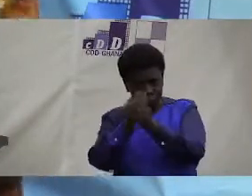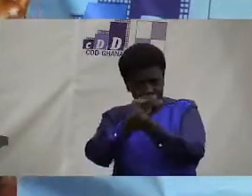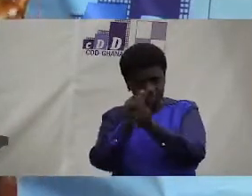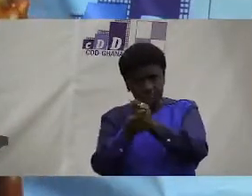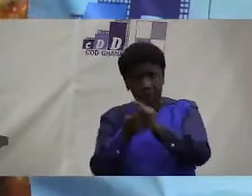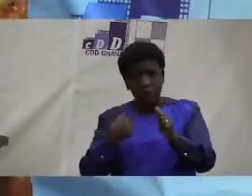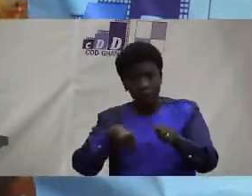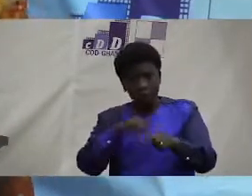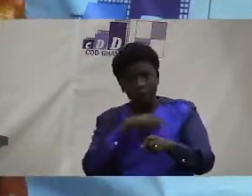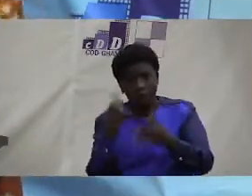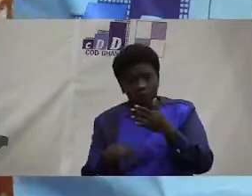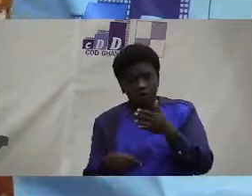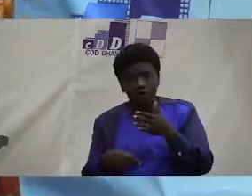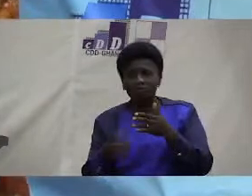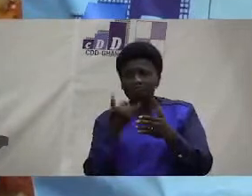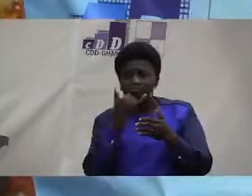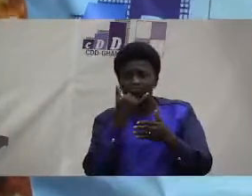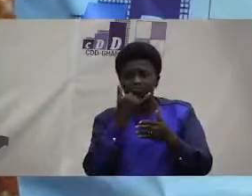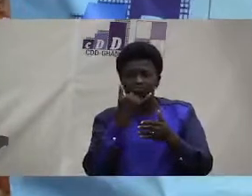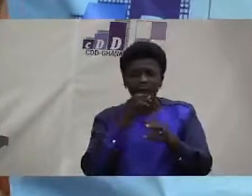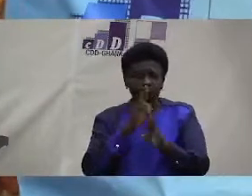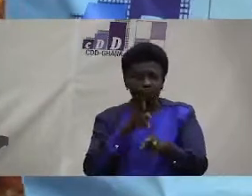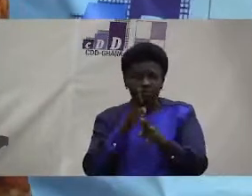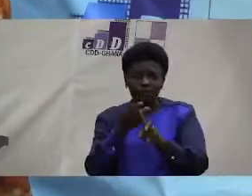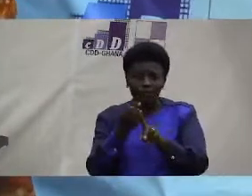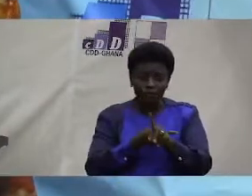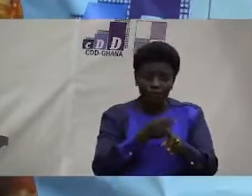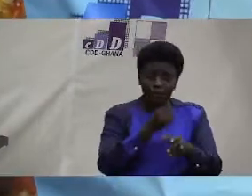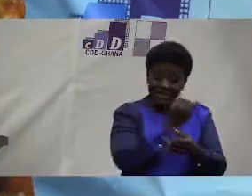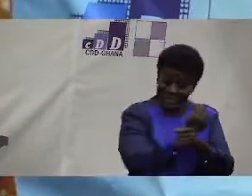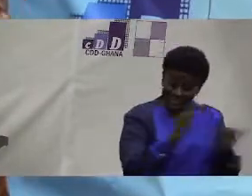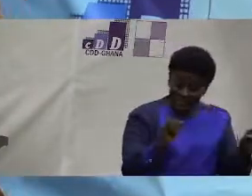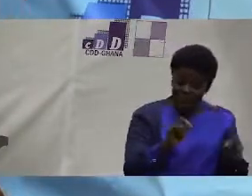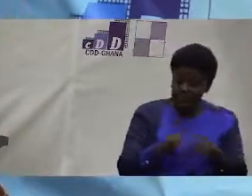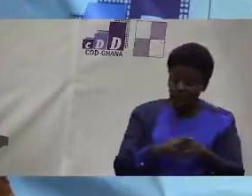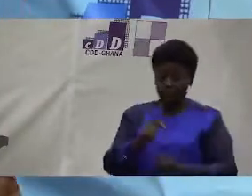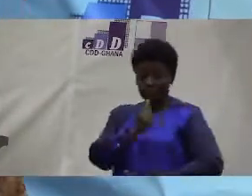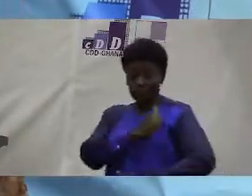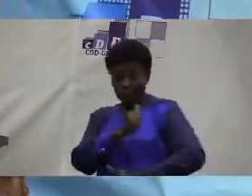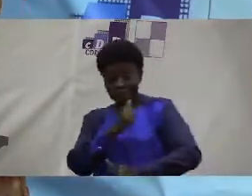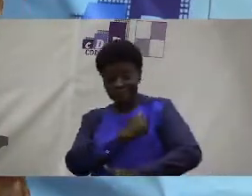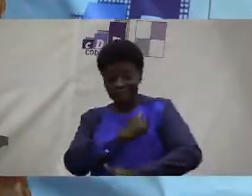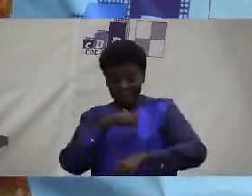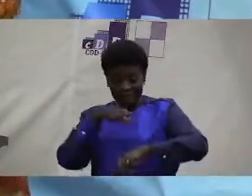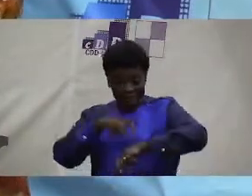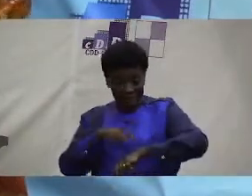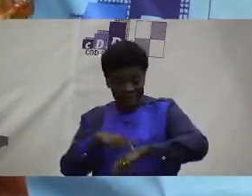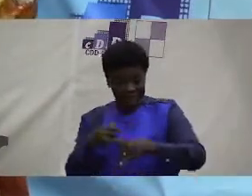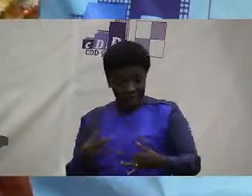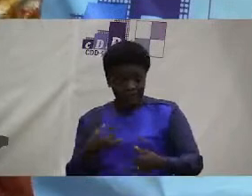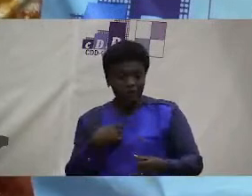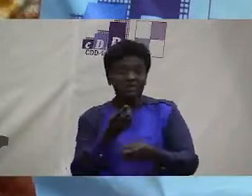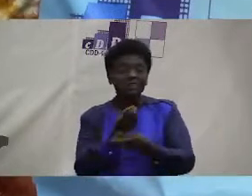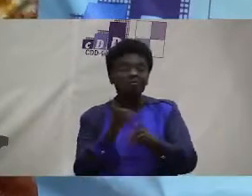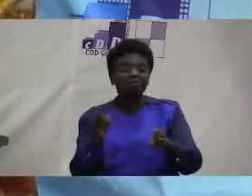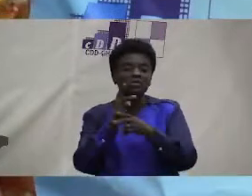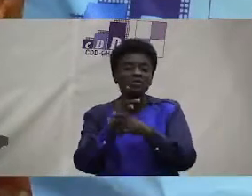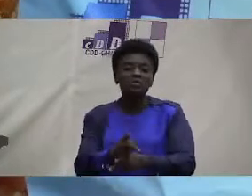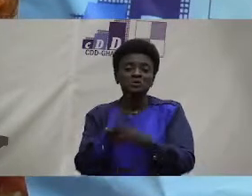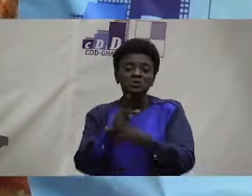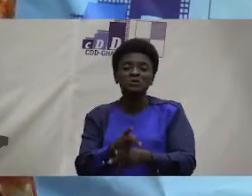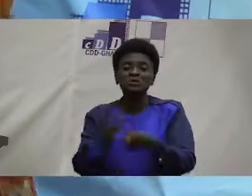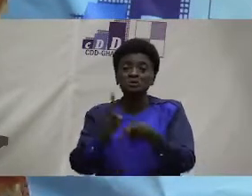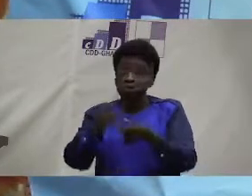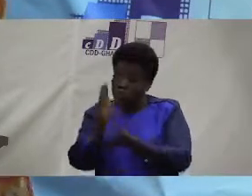are responding from independence to military era, to now saying we are democracy sustaining, to